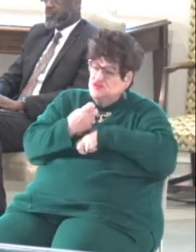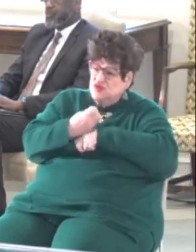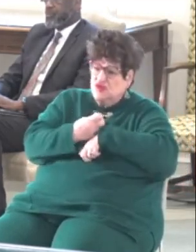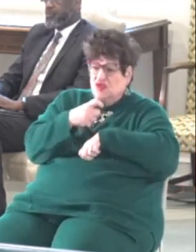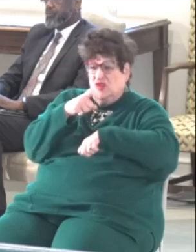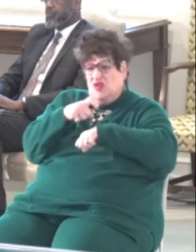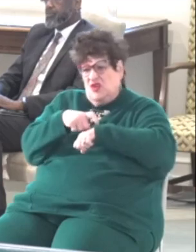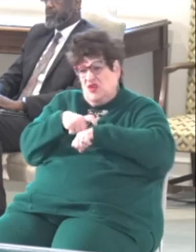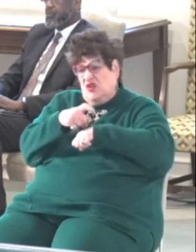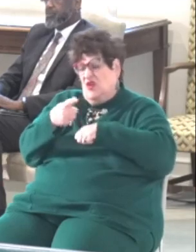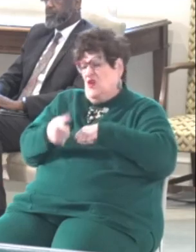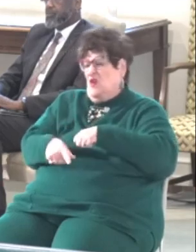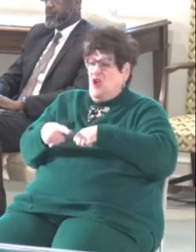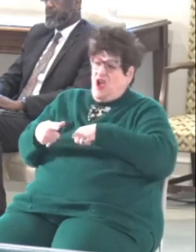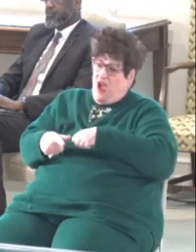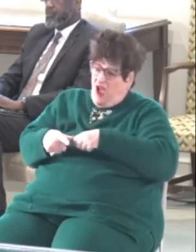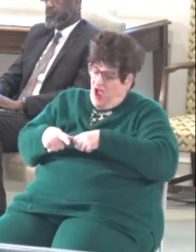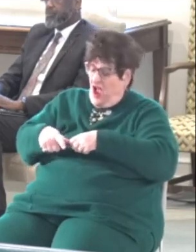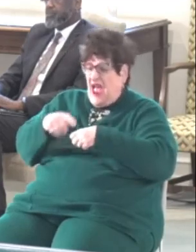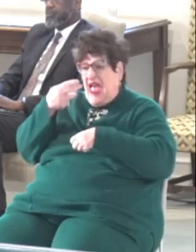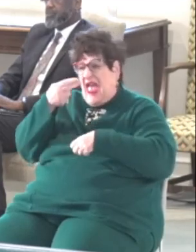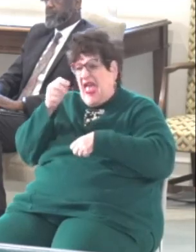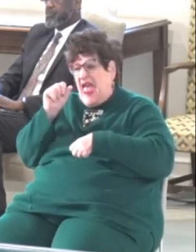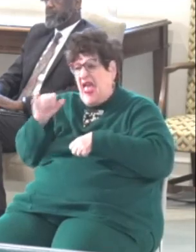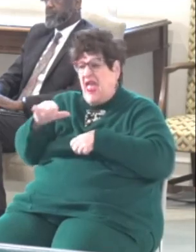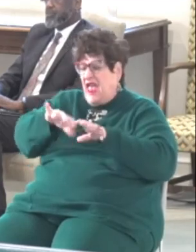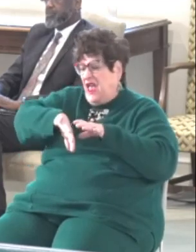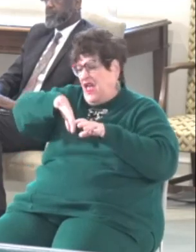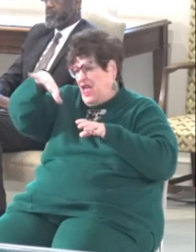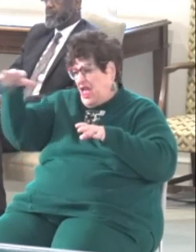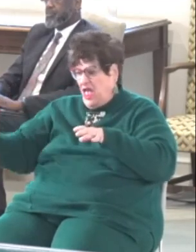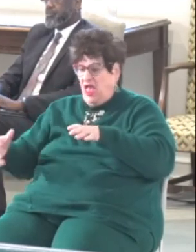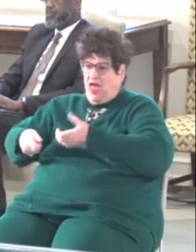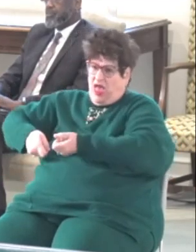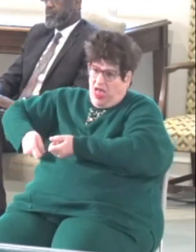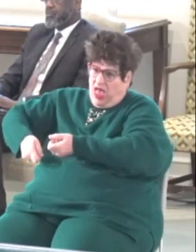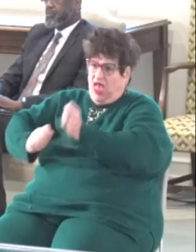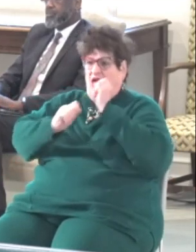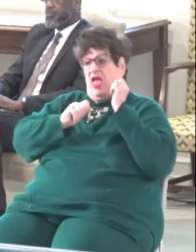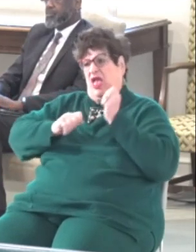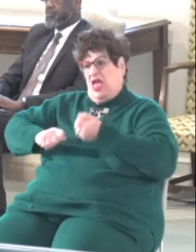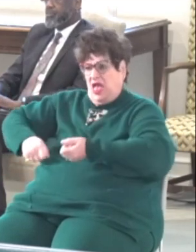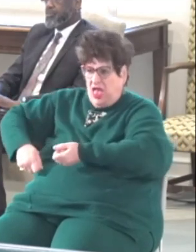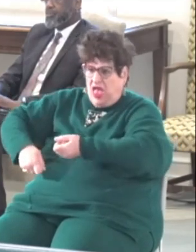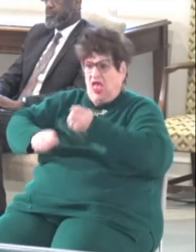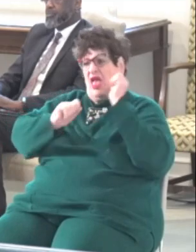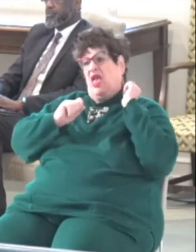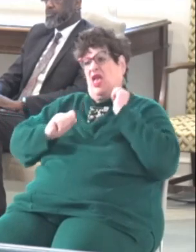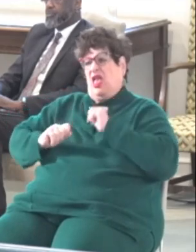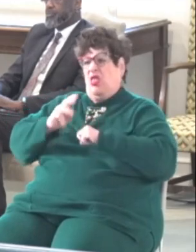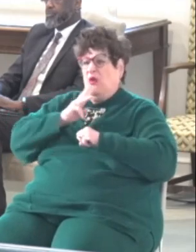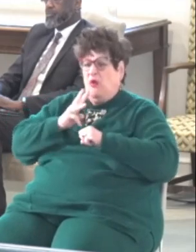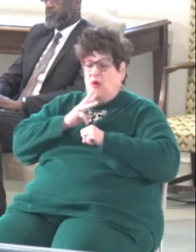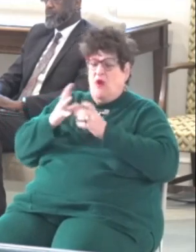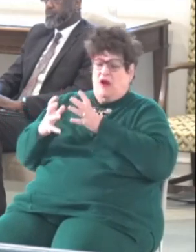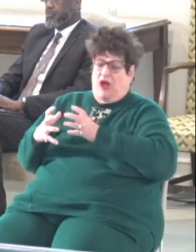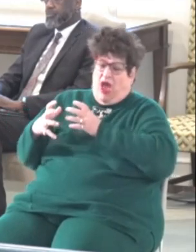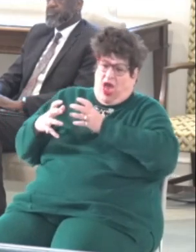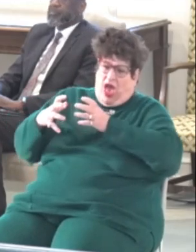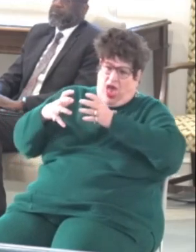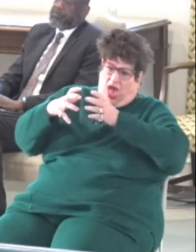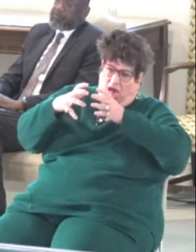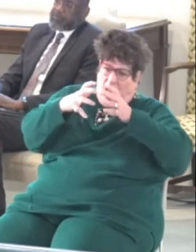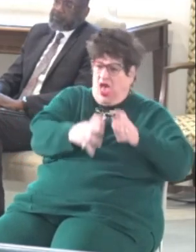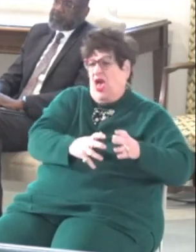the ice in the giant water container. It took a lot, the water trough. It took a lot to do that